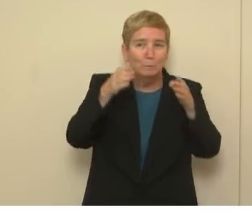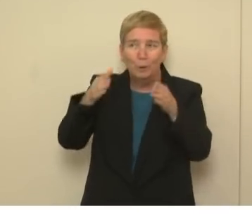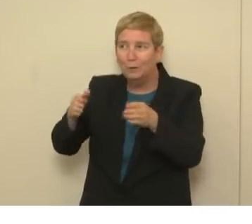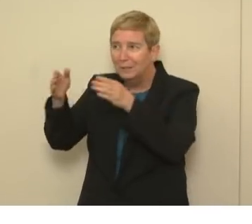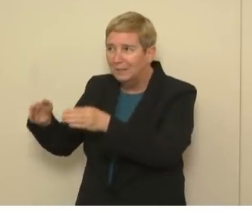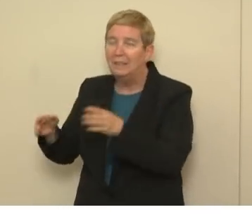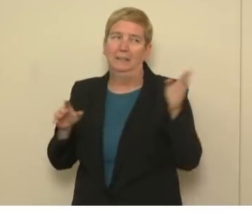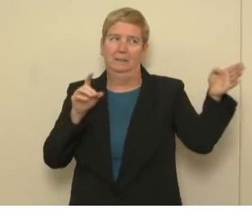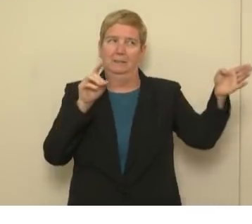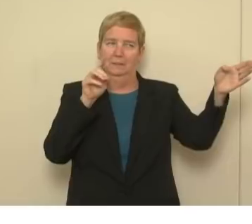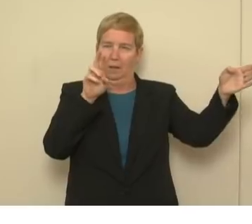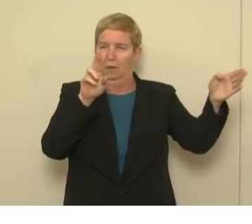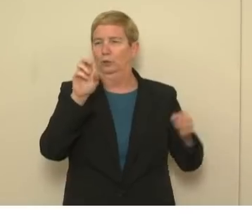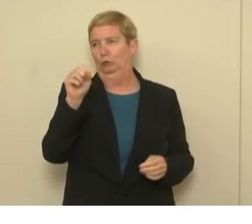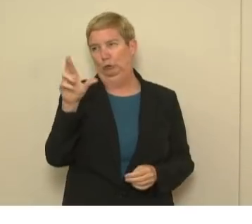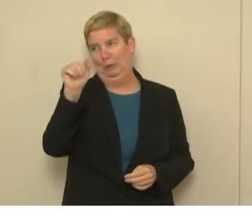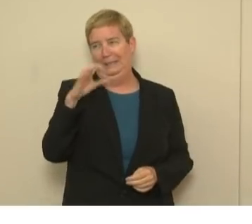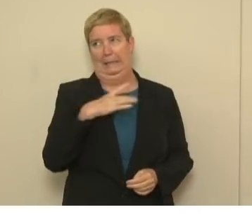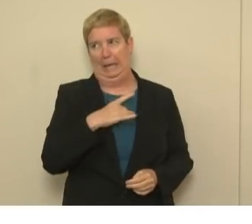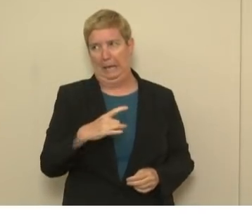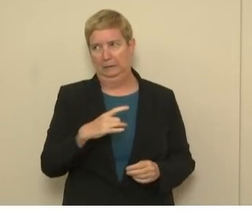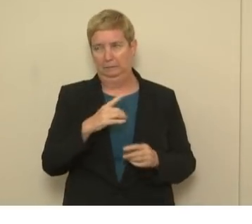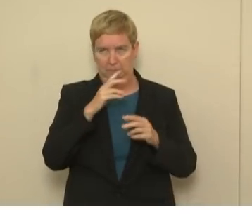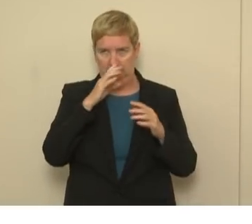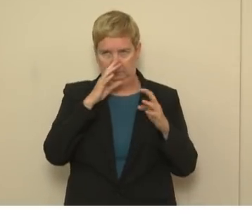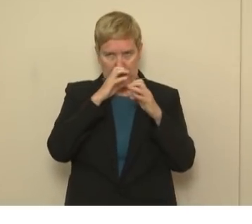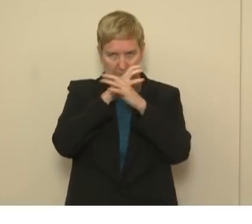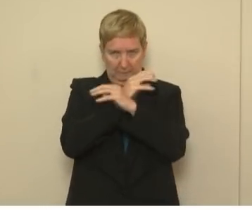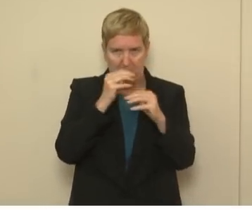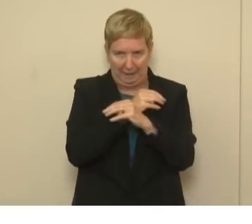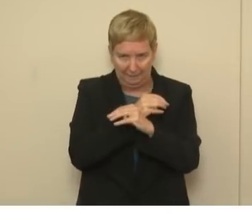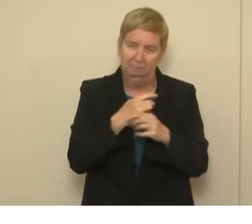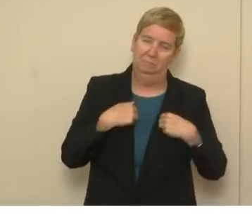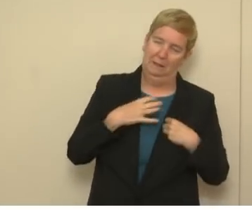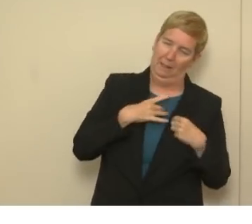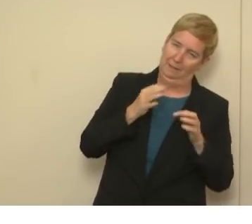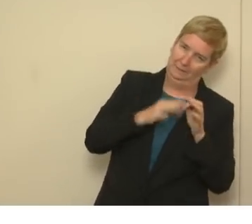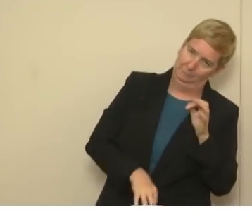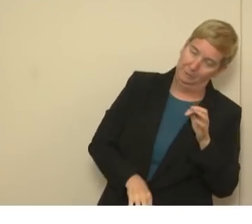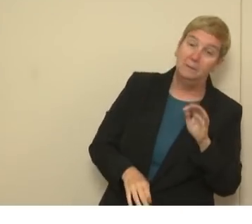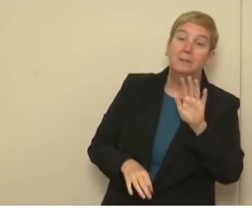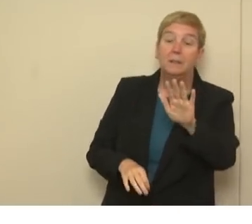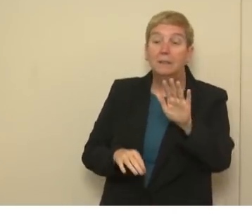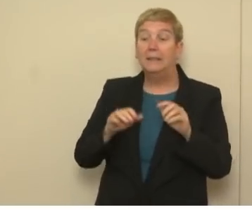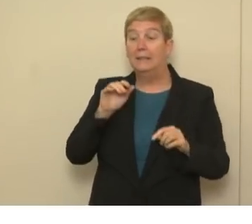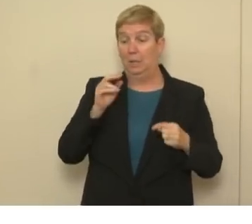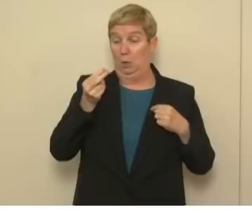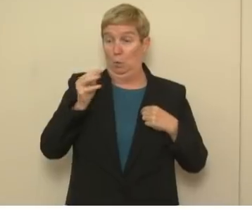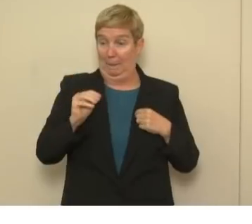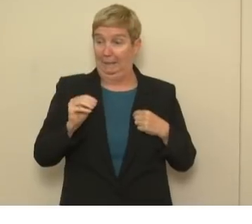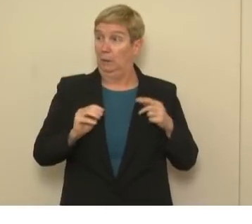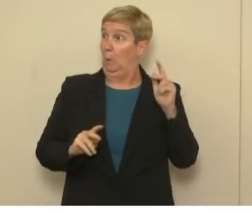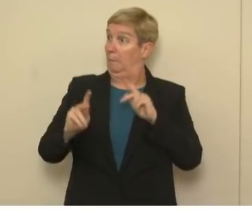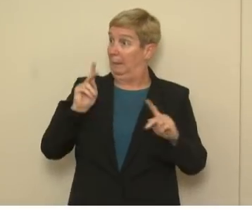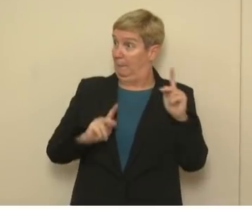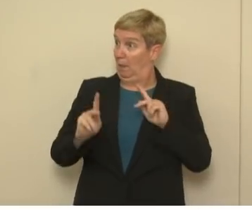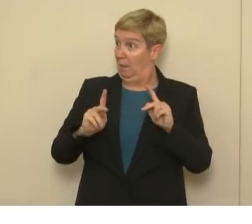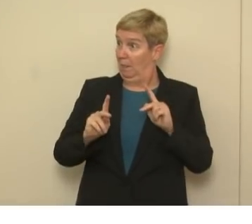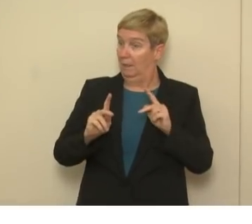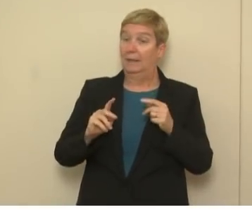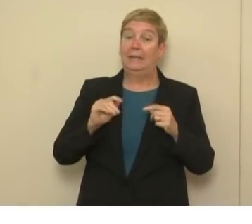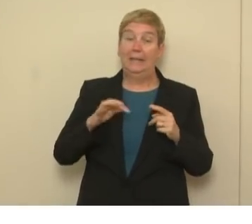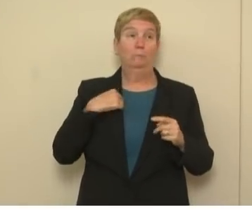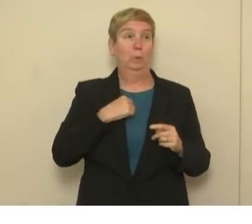the math problems. I'll give you a super easy one. Every single New Mexican who is counted is the